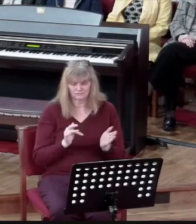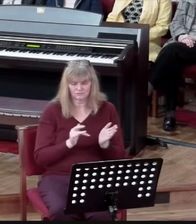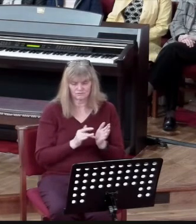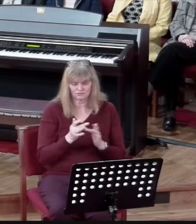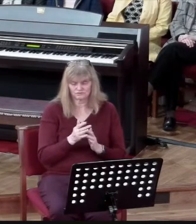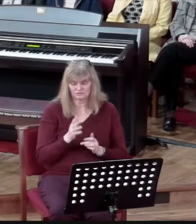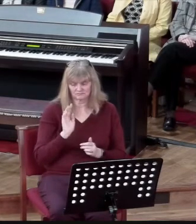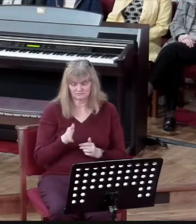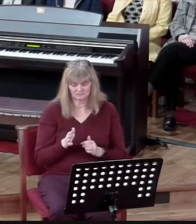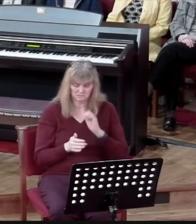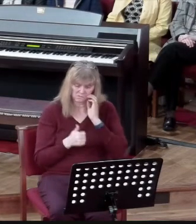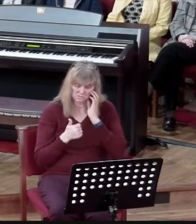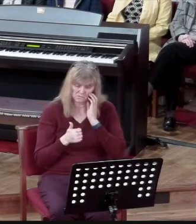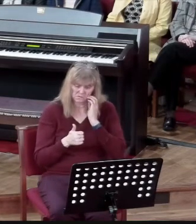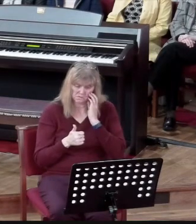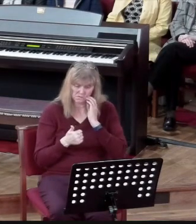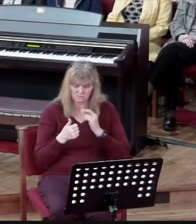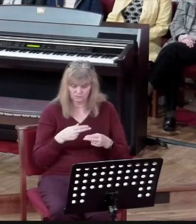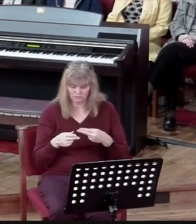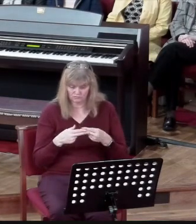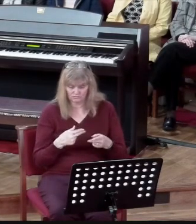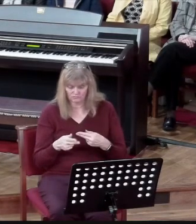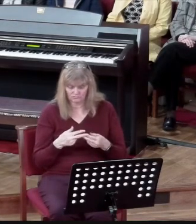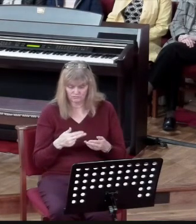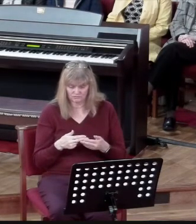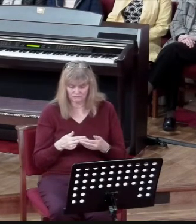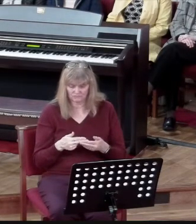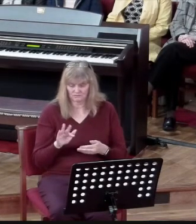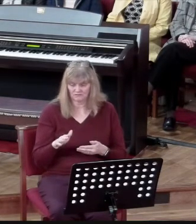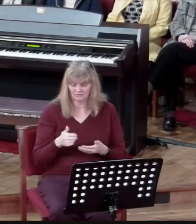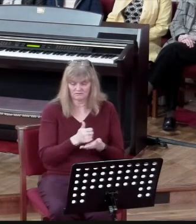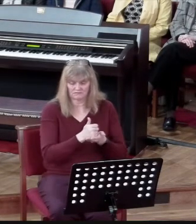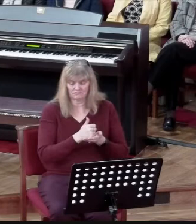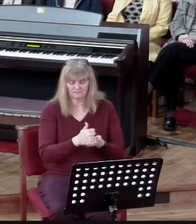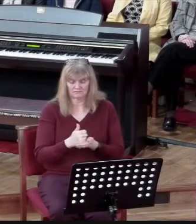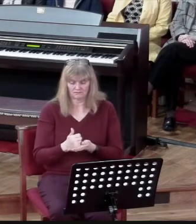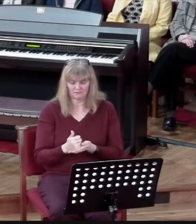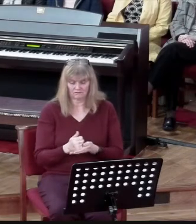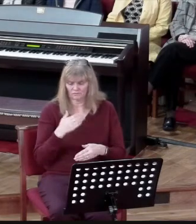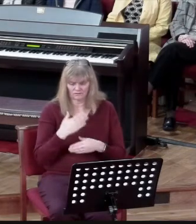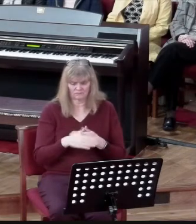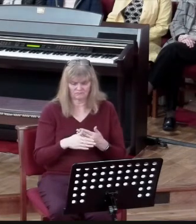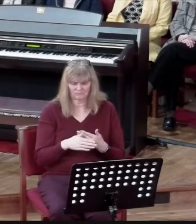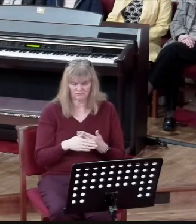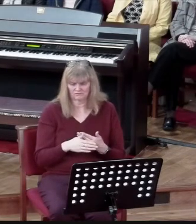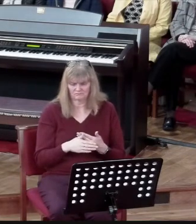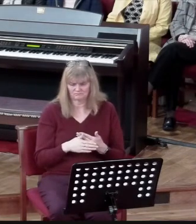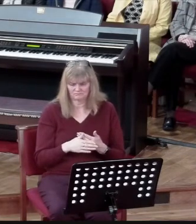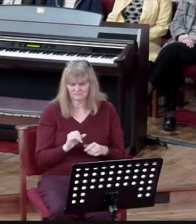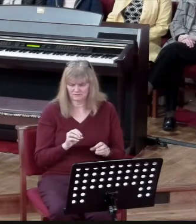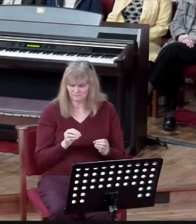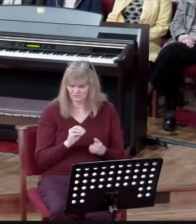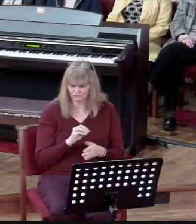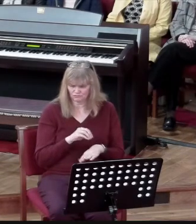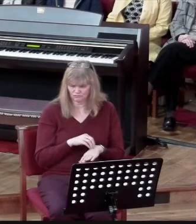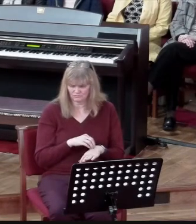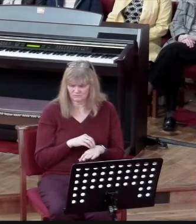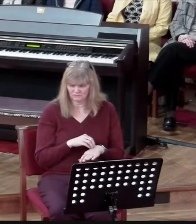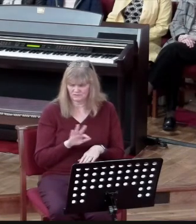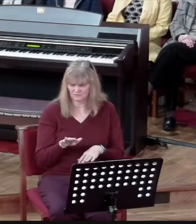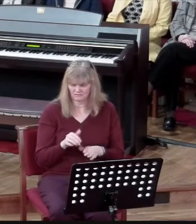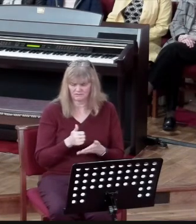was. But of course, Jesus is concerned with more than whatever we may be expert in.